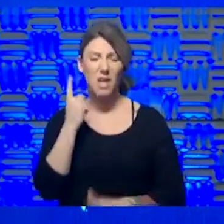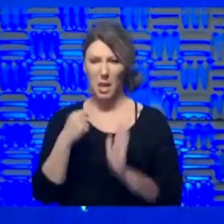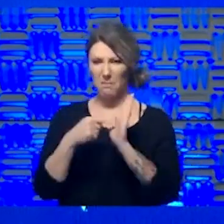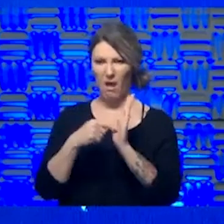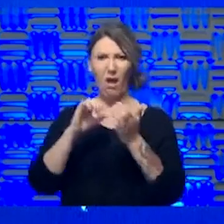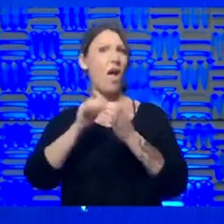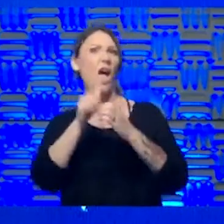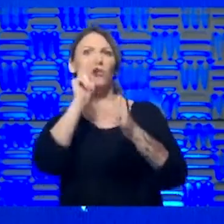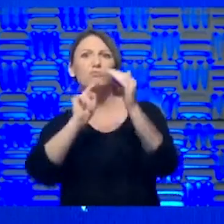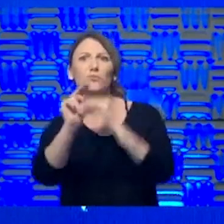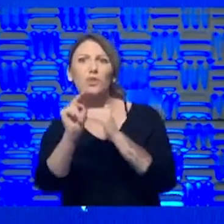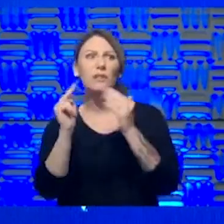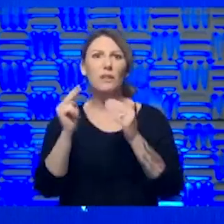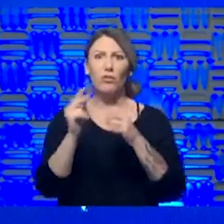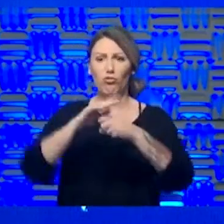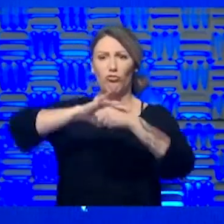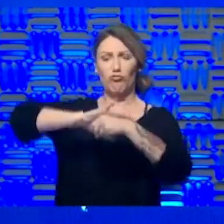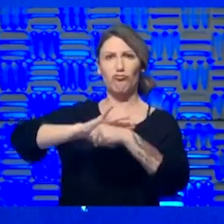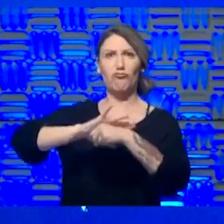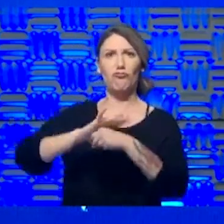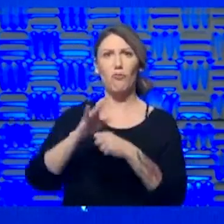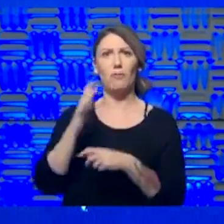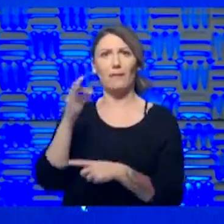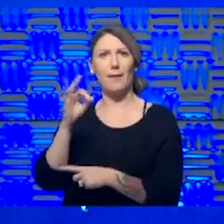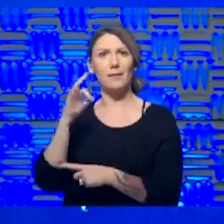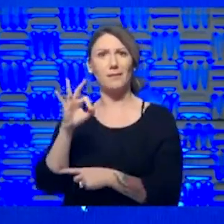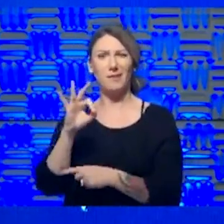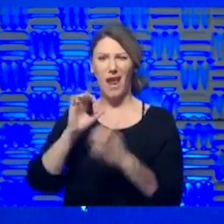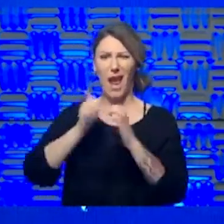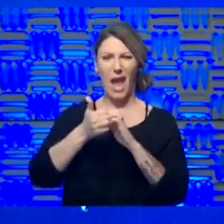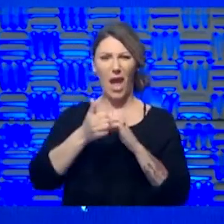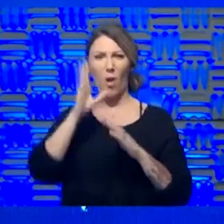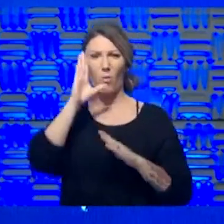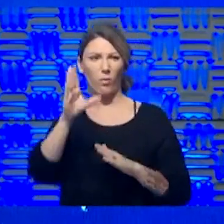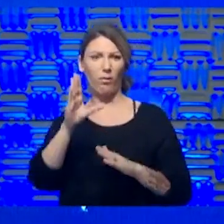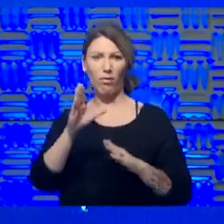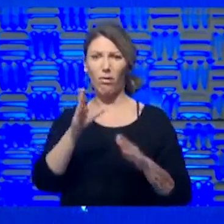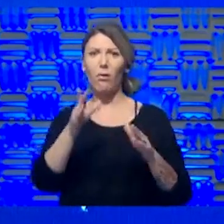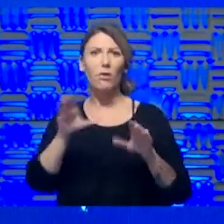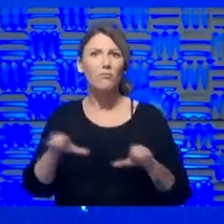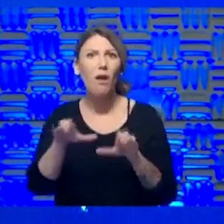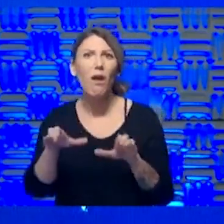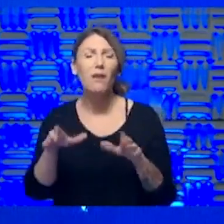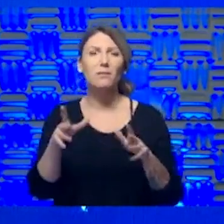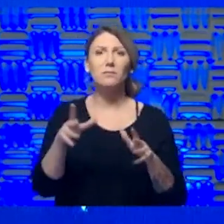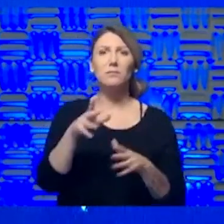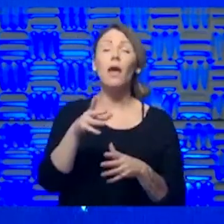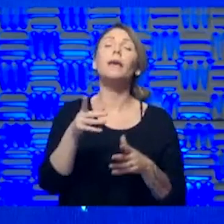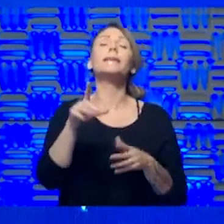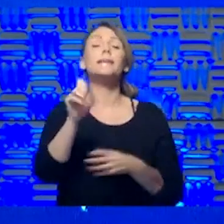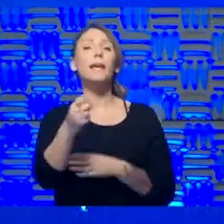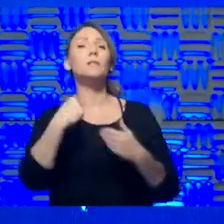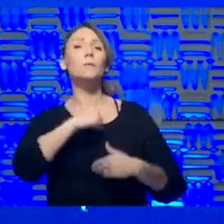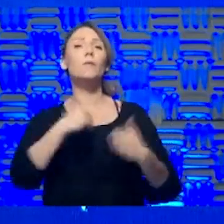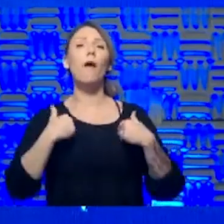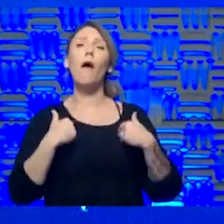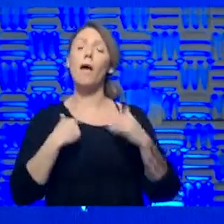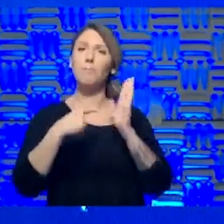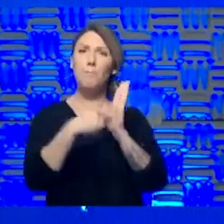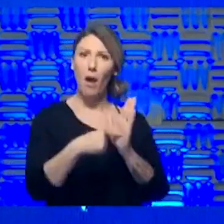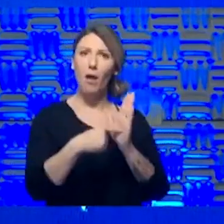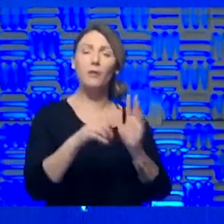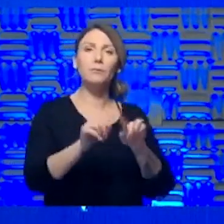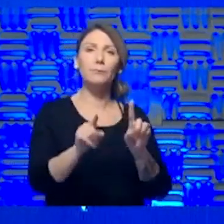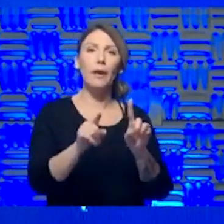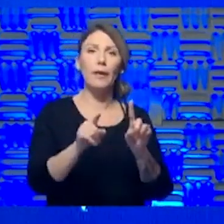predict how coronavirus will act. So instead, people that have been tried and tested, in other words. There are models, but